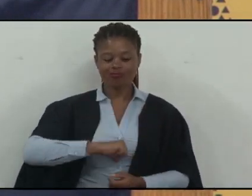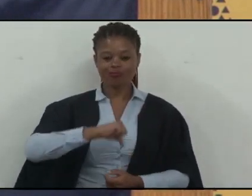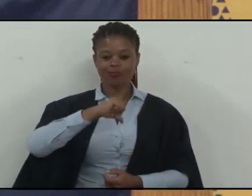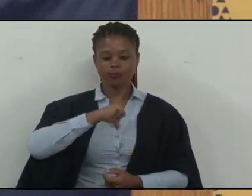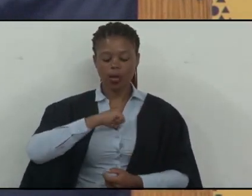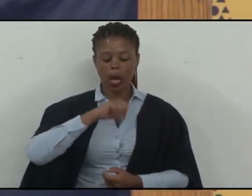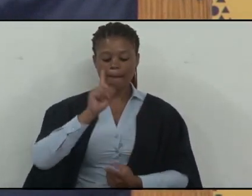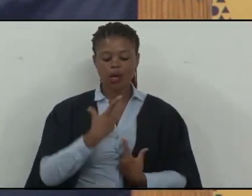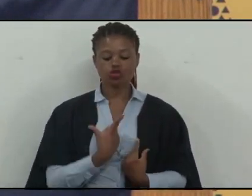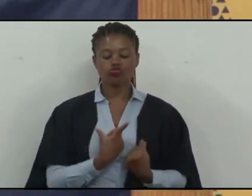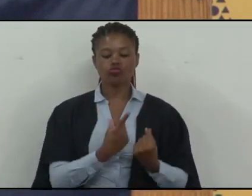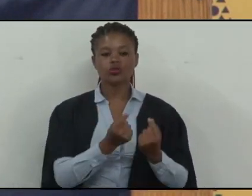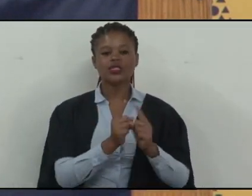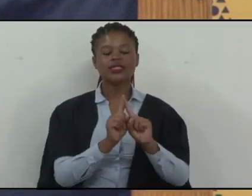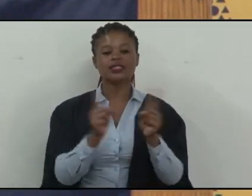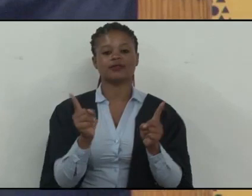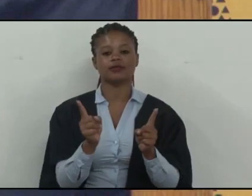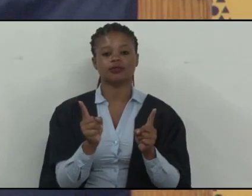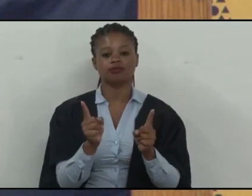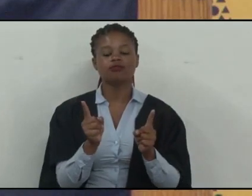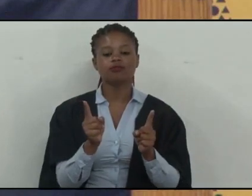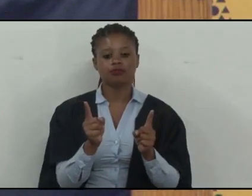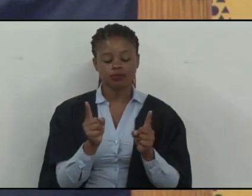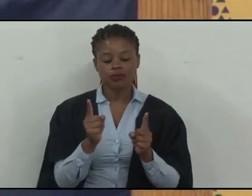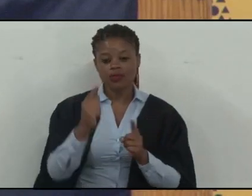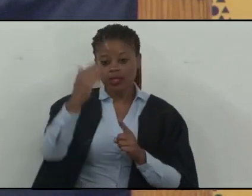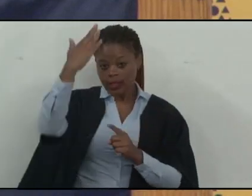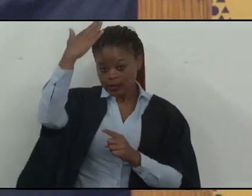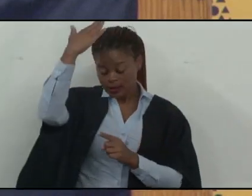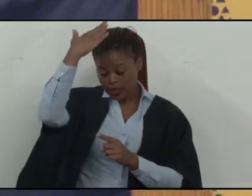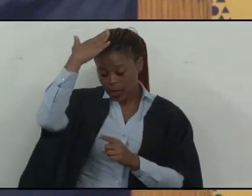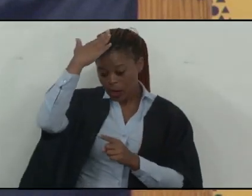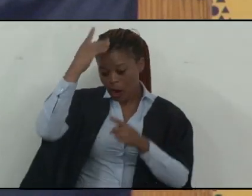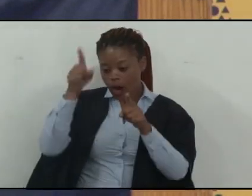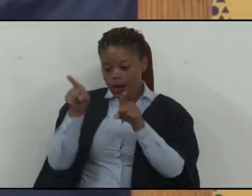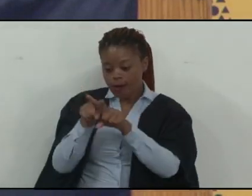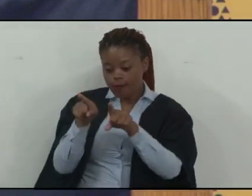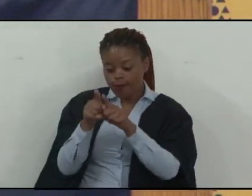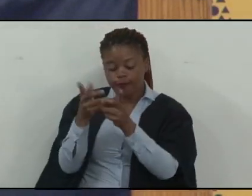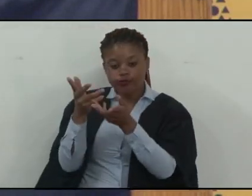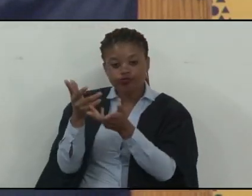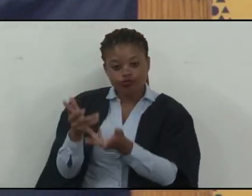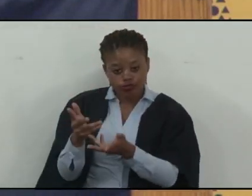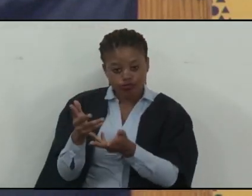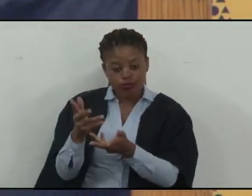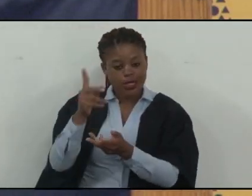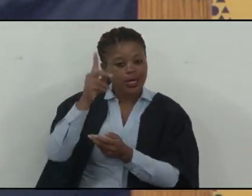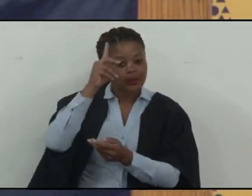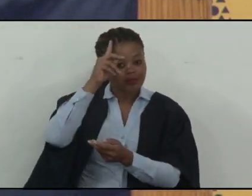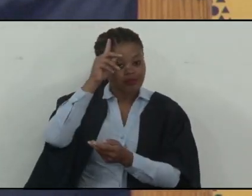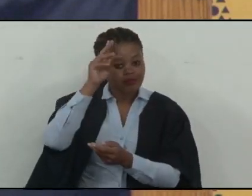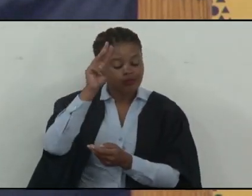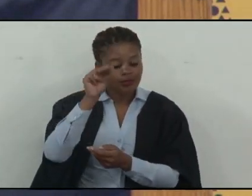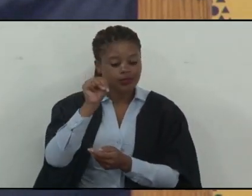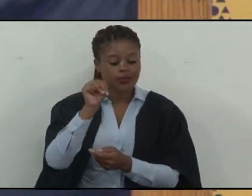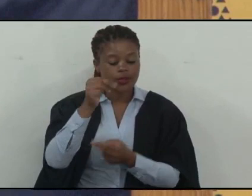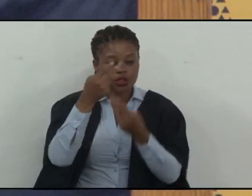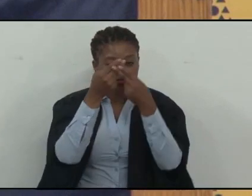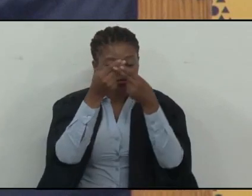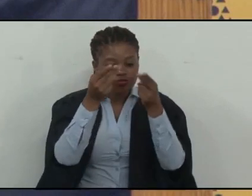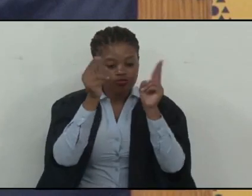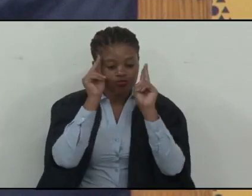making a difference. It's through graduates such as yourselves that Nelson Mandela